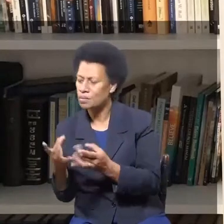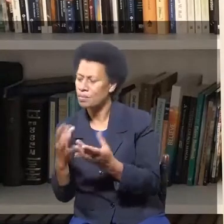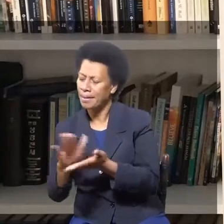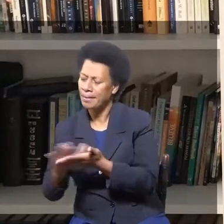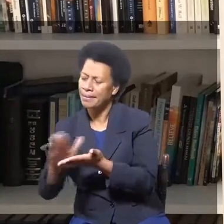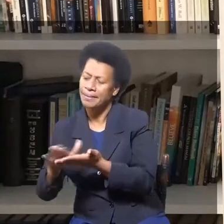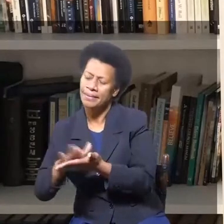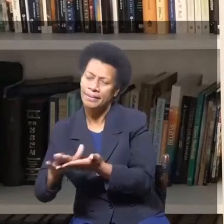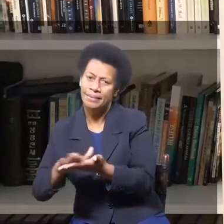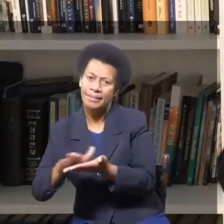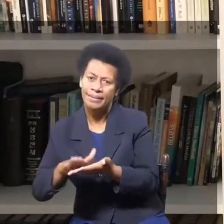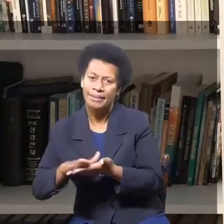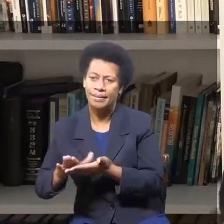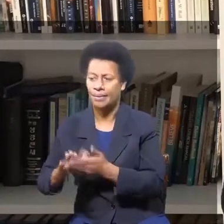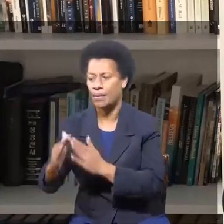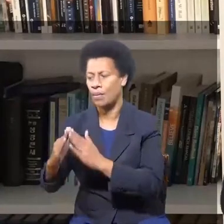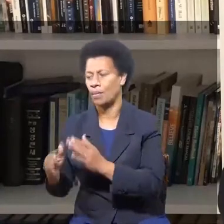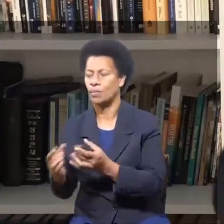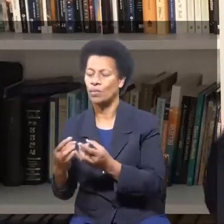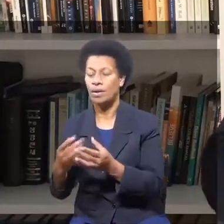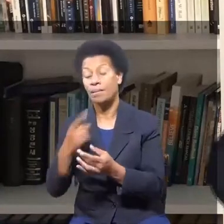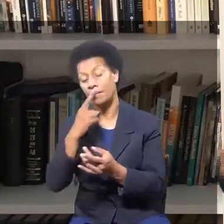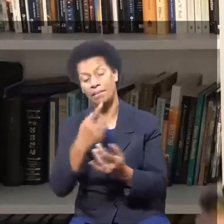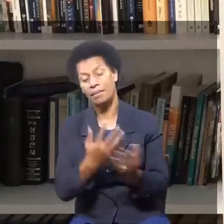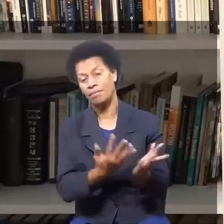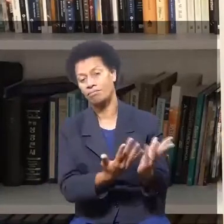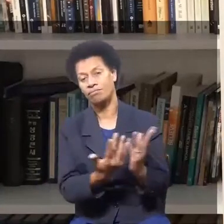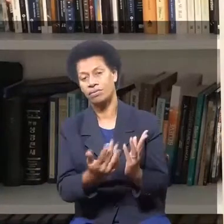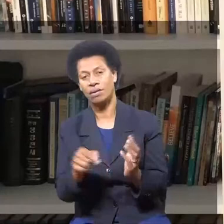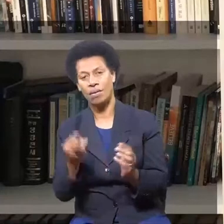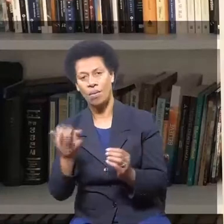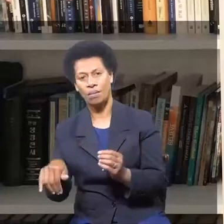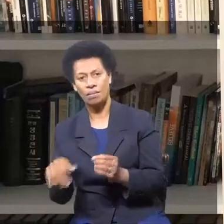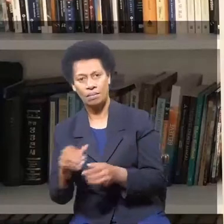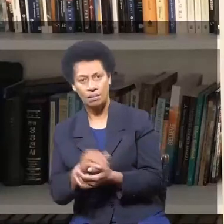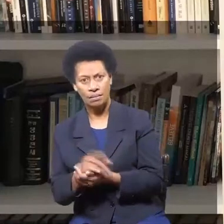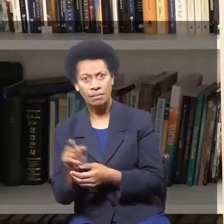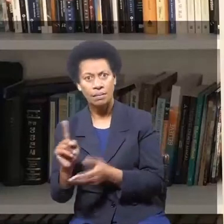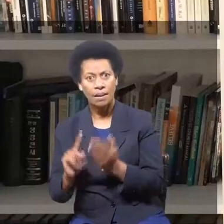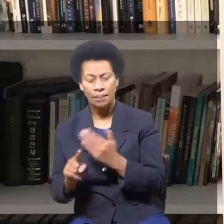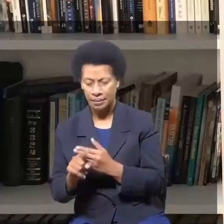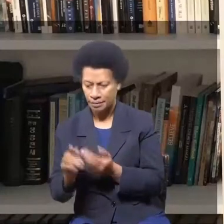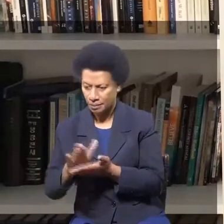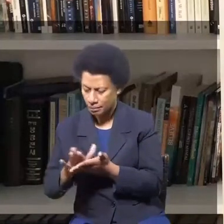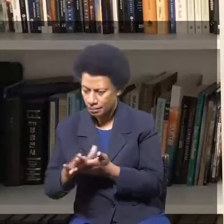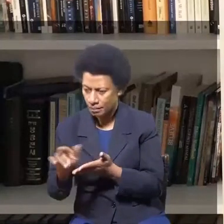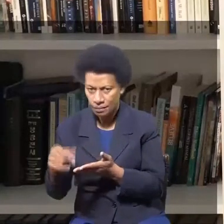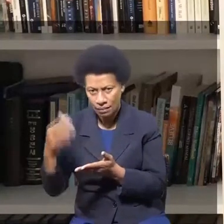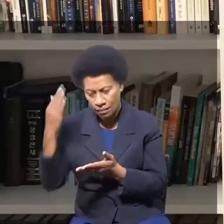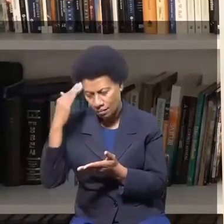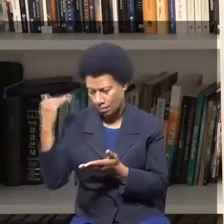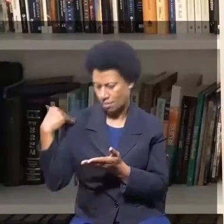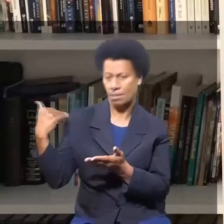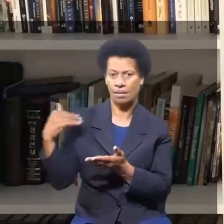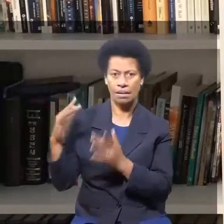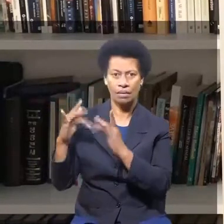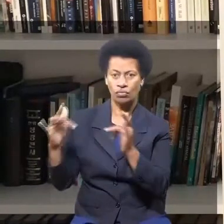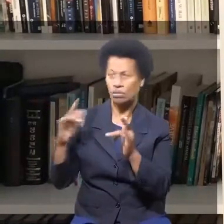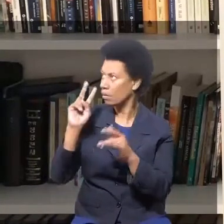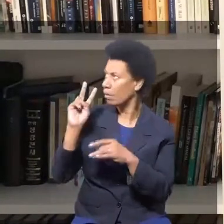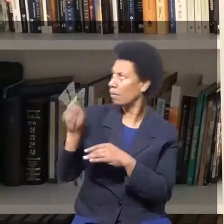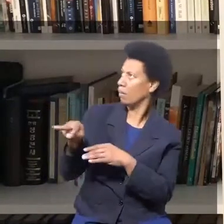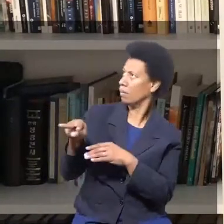from work. And suddenly in the corner, there's this dazzling angel, Gabriel, who spoke to her and told her that she